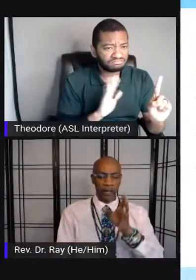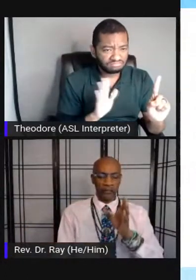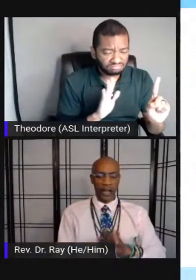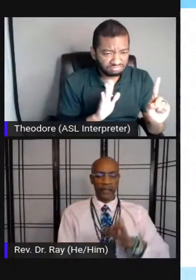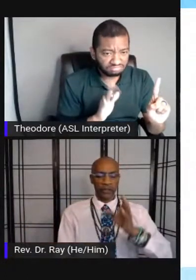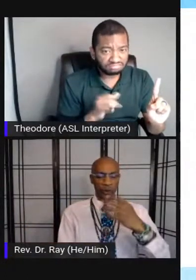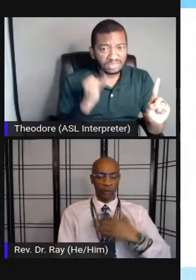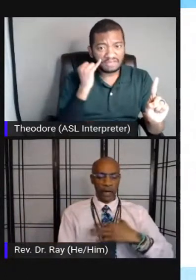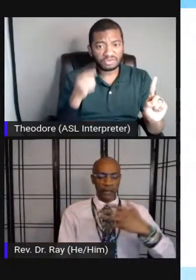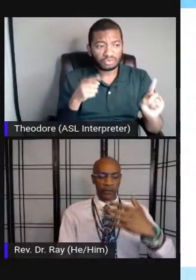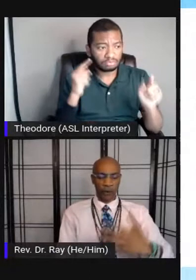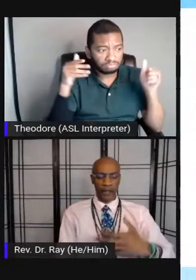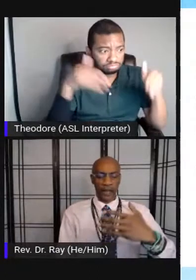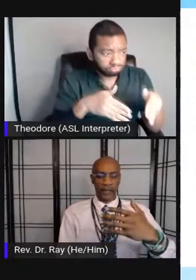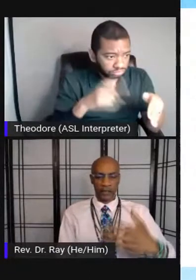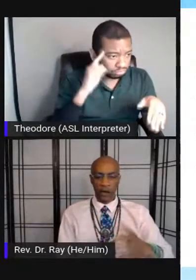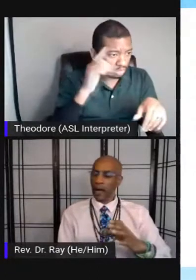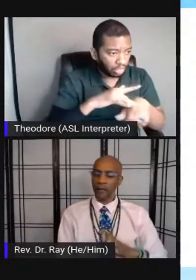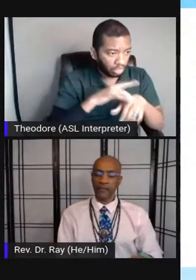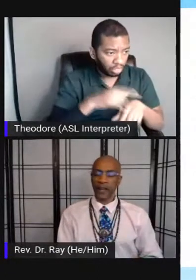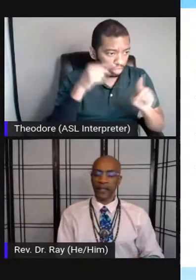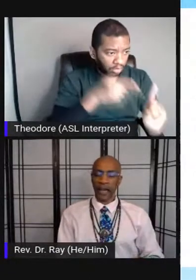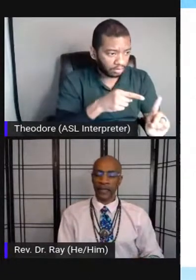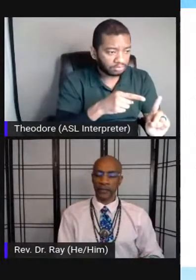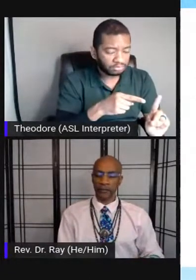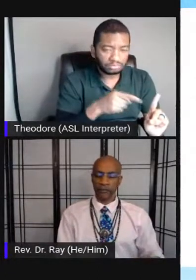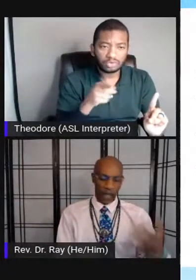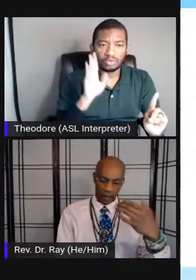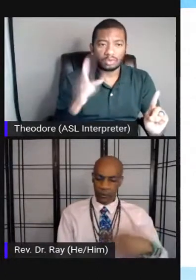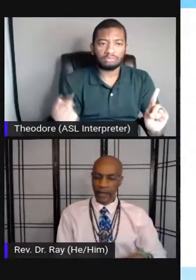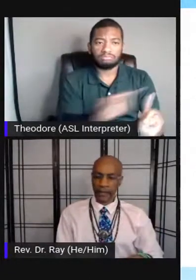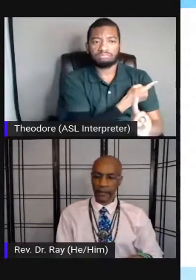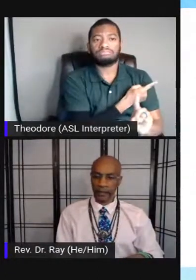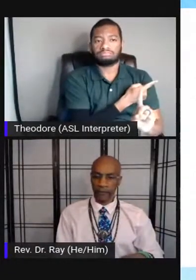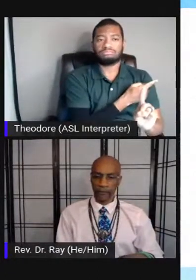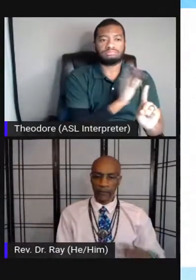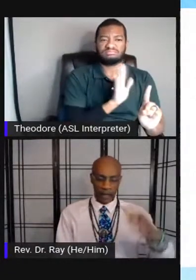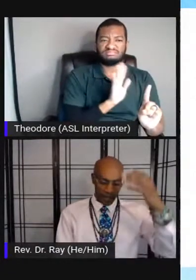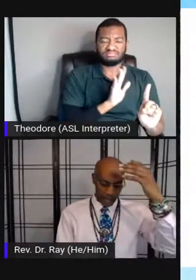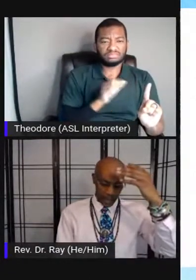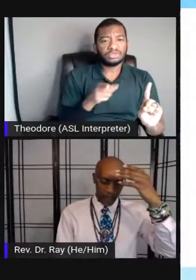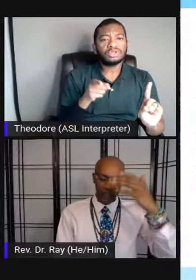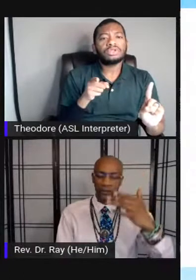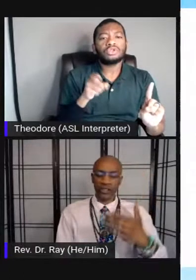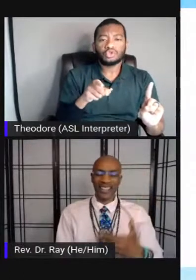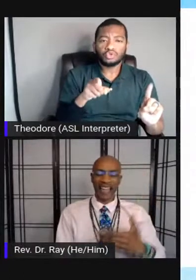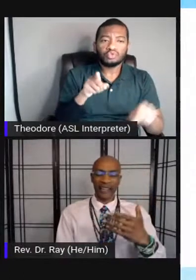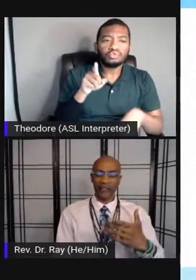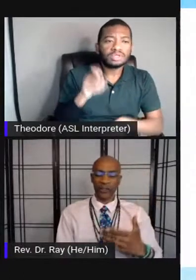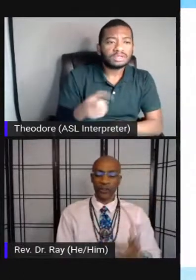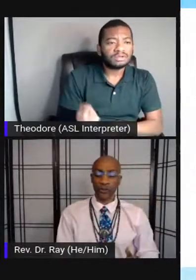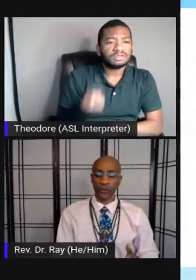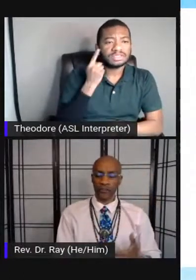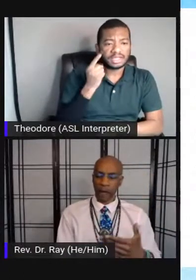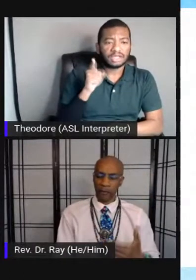am I being invited to embody, to recognize and know? I am divinely guided. I am protected. I have an understanding